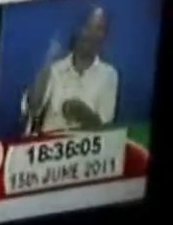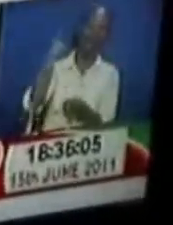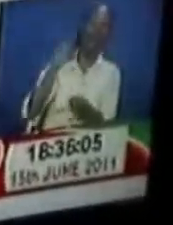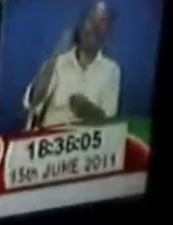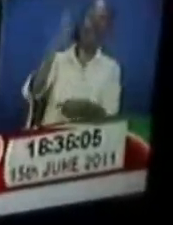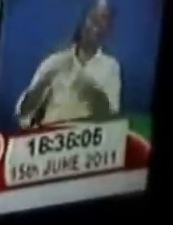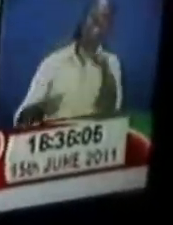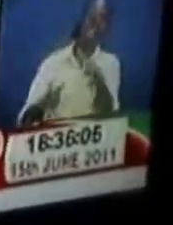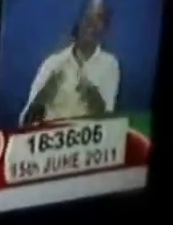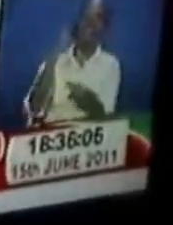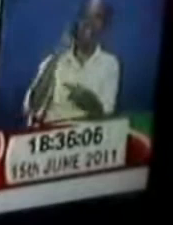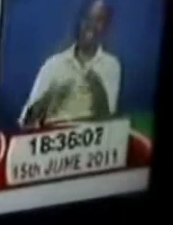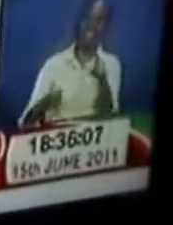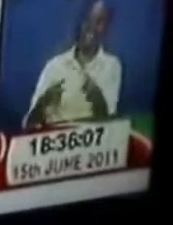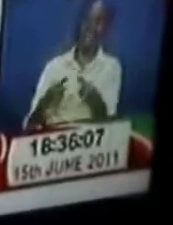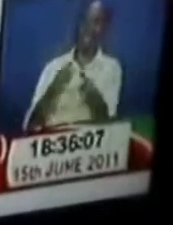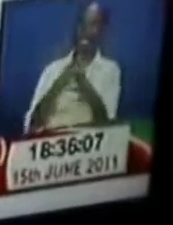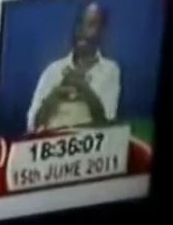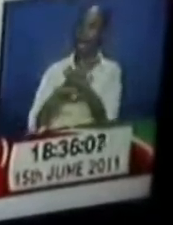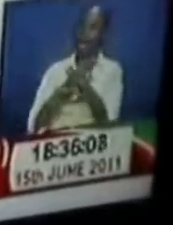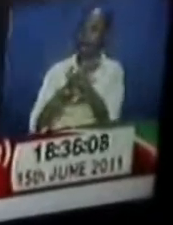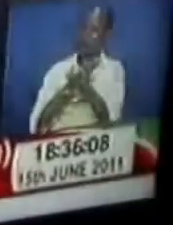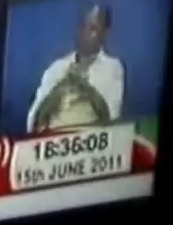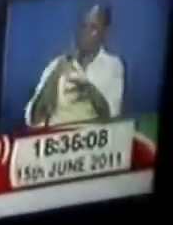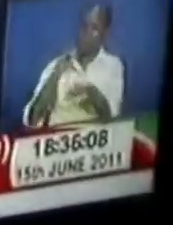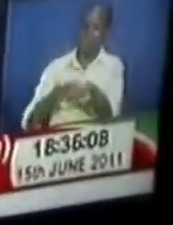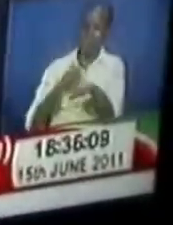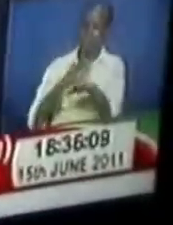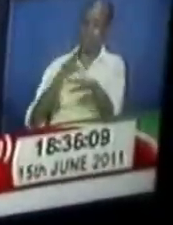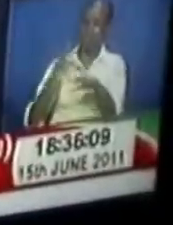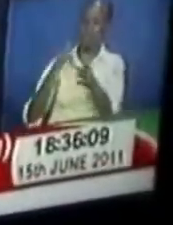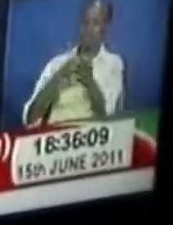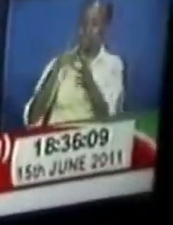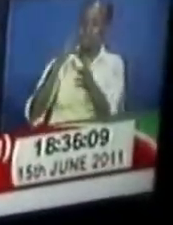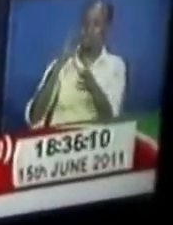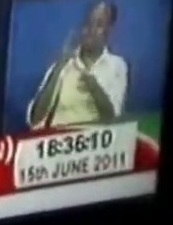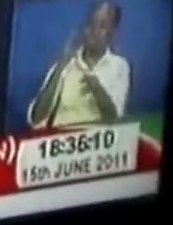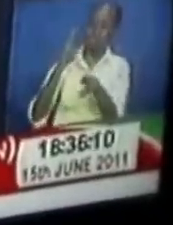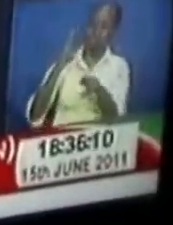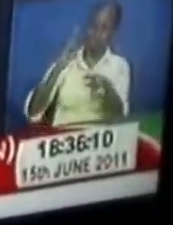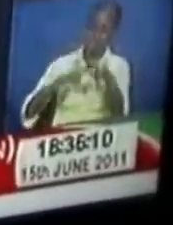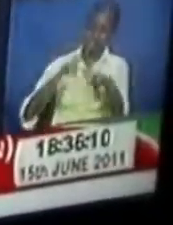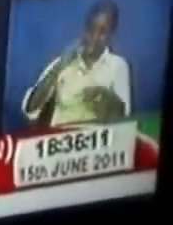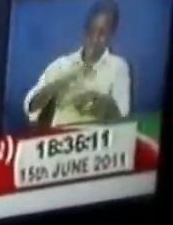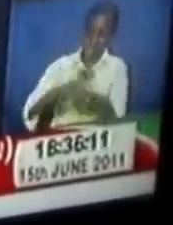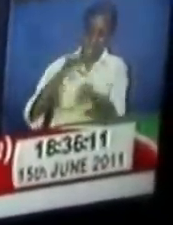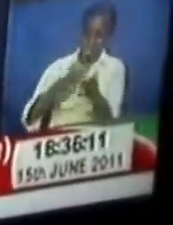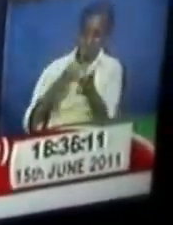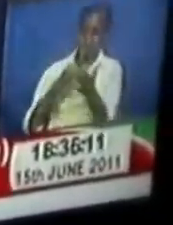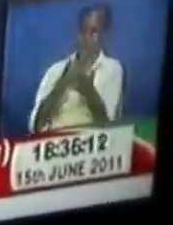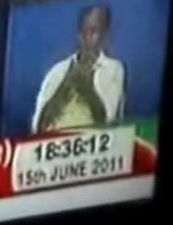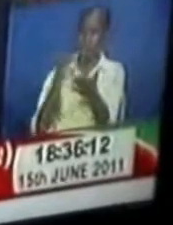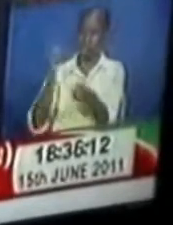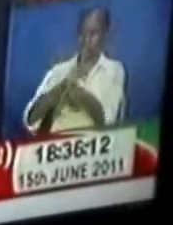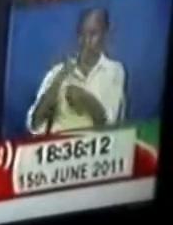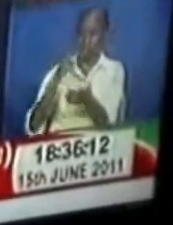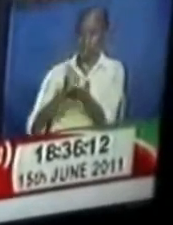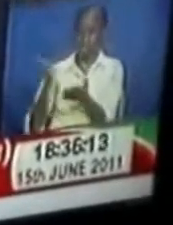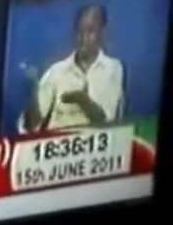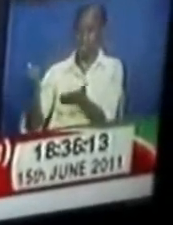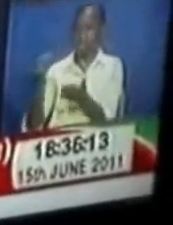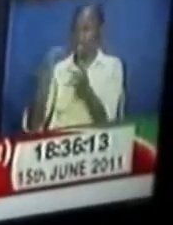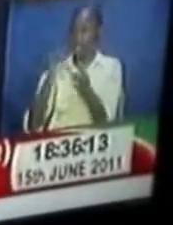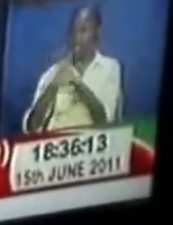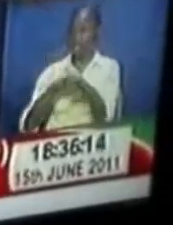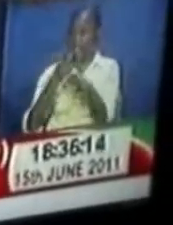Or for a period not exceeding 2 sitting days, including the day of suspension. But if on any occasion the Speaker or the Chairperson deems that